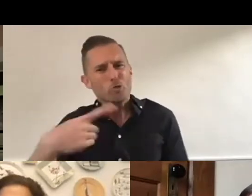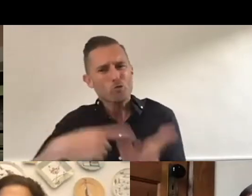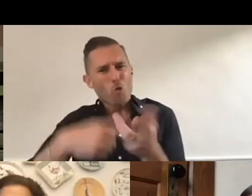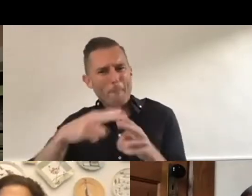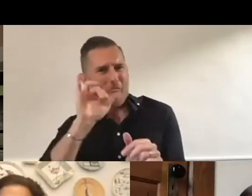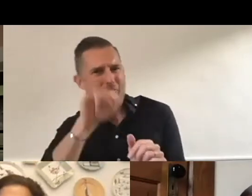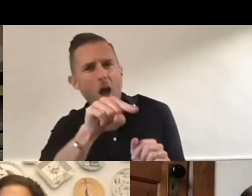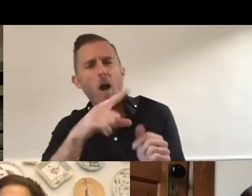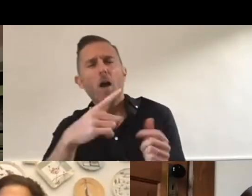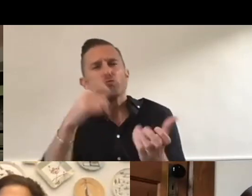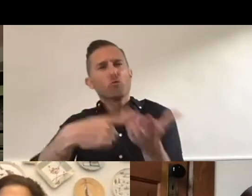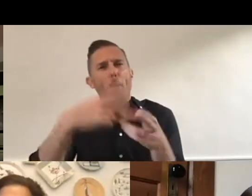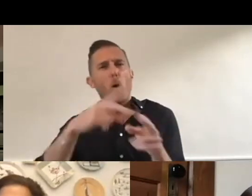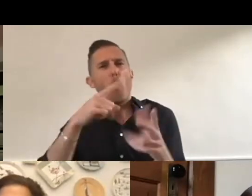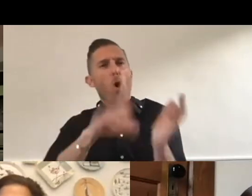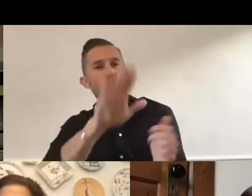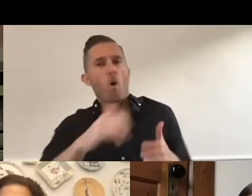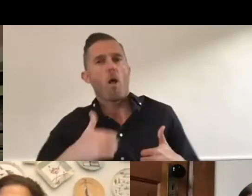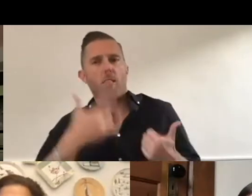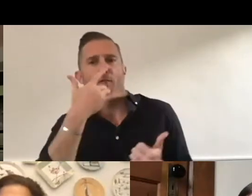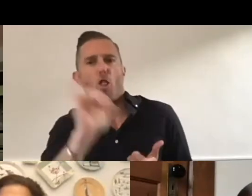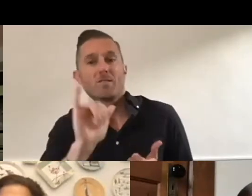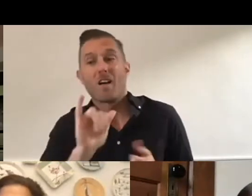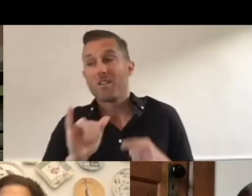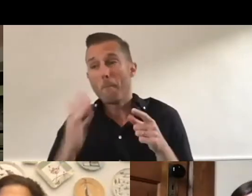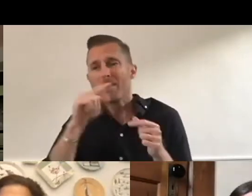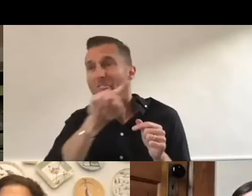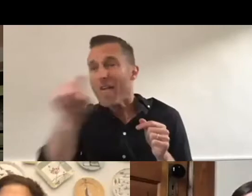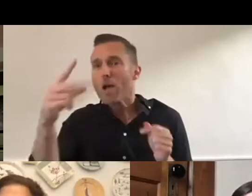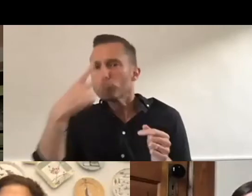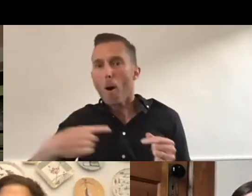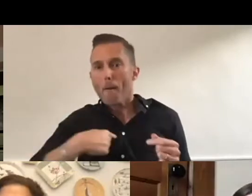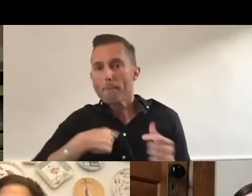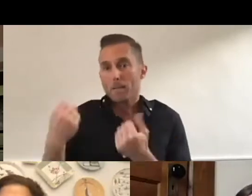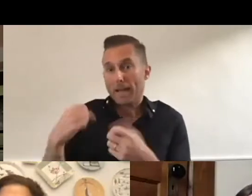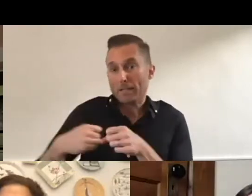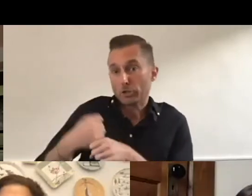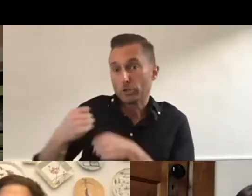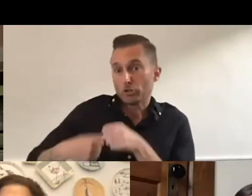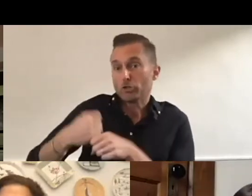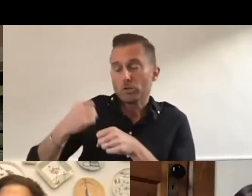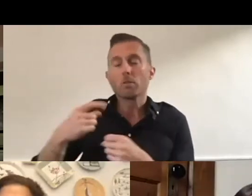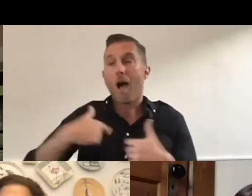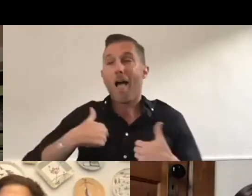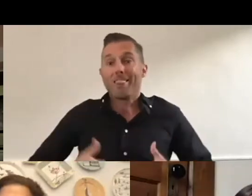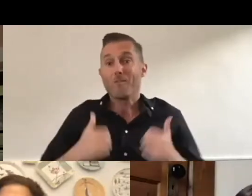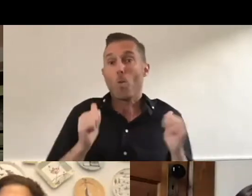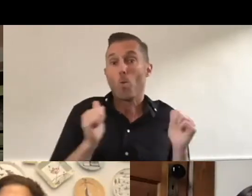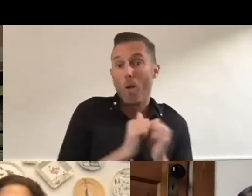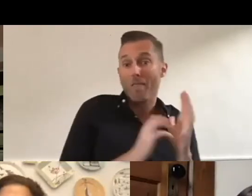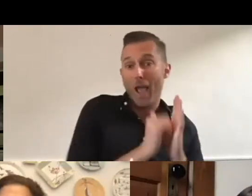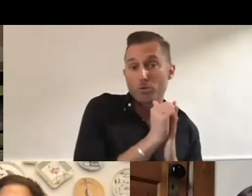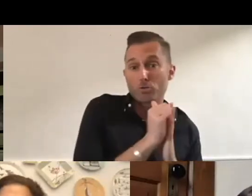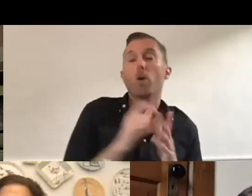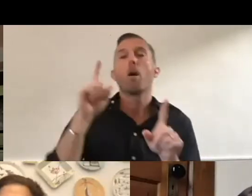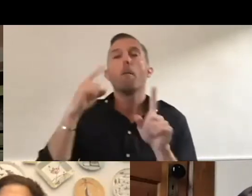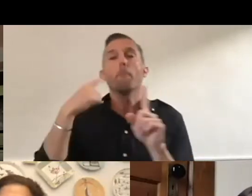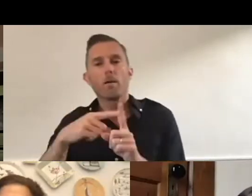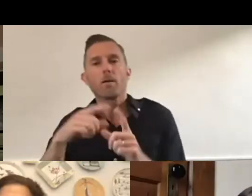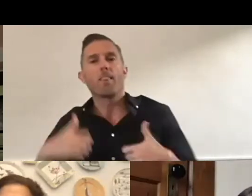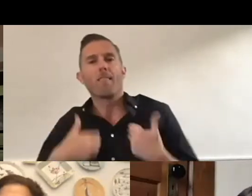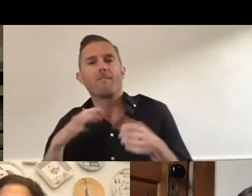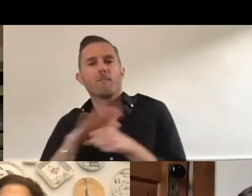life looks like. Because they had seen me for years, lived with cancer and be in the writer's room and carry on a full life. That's